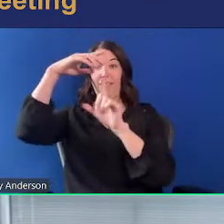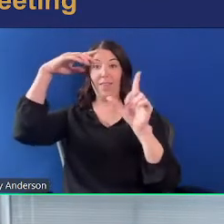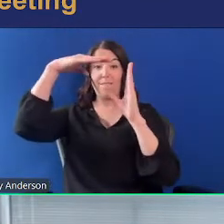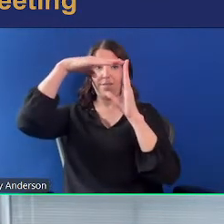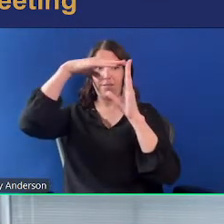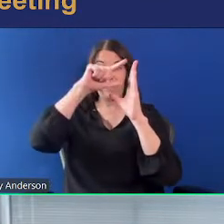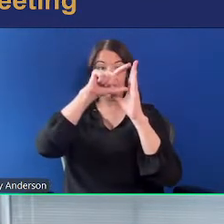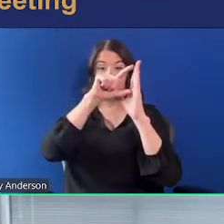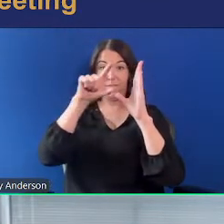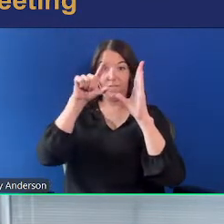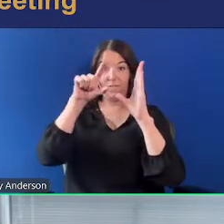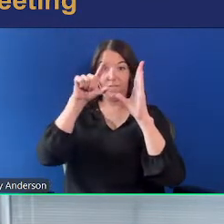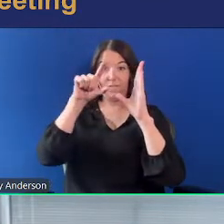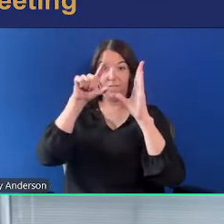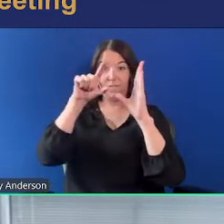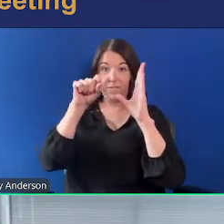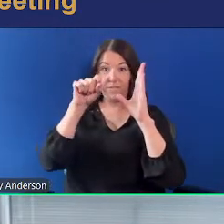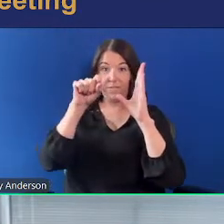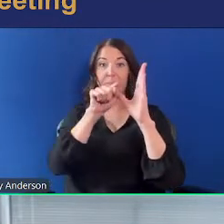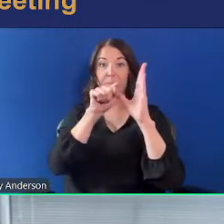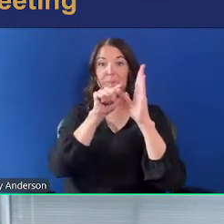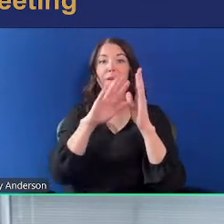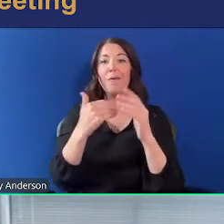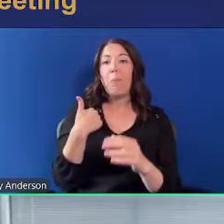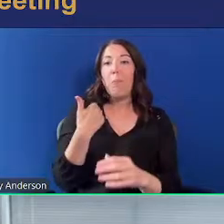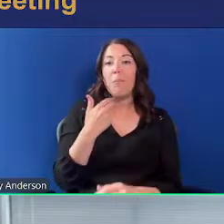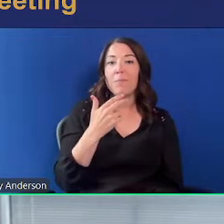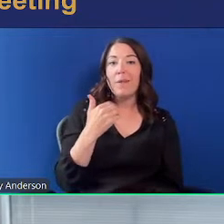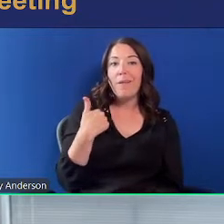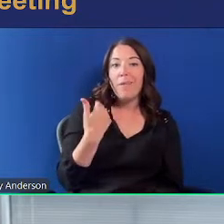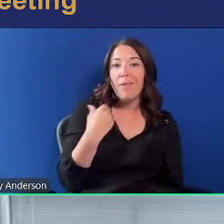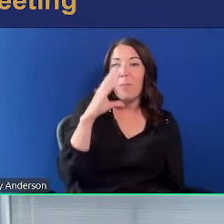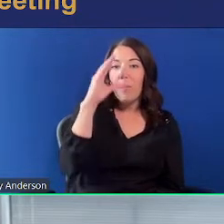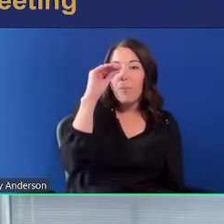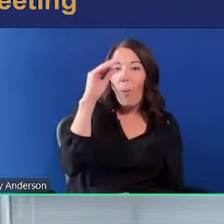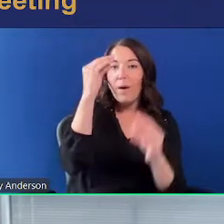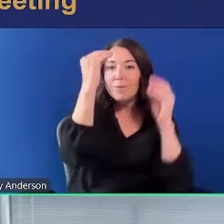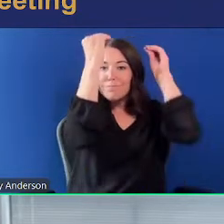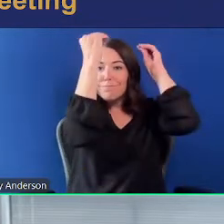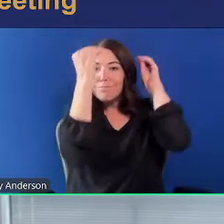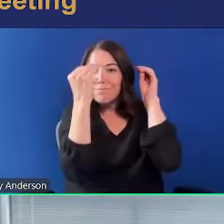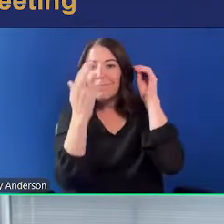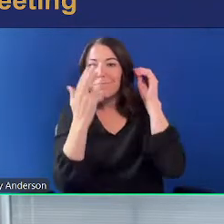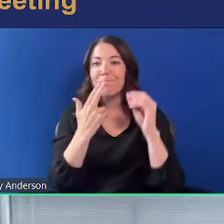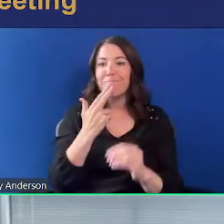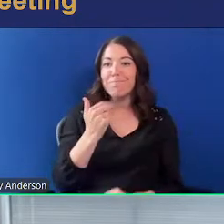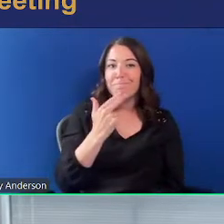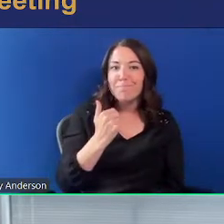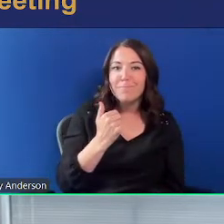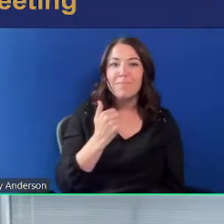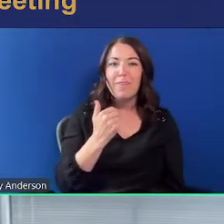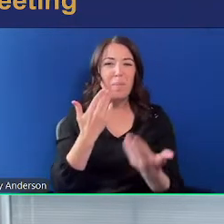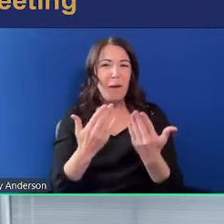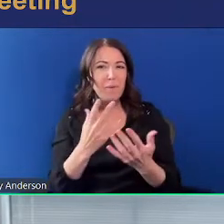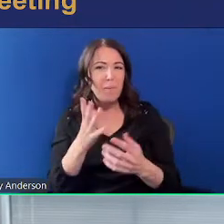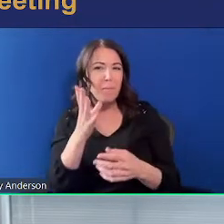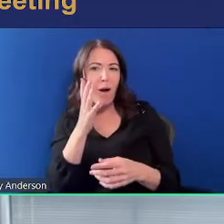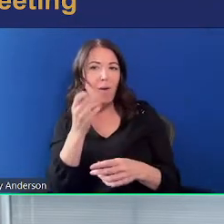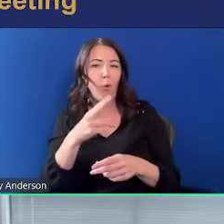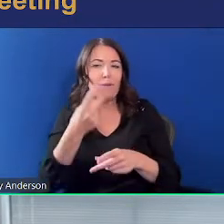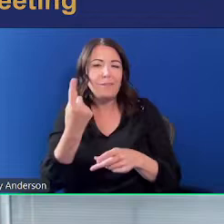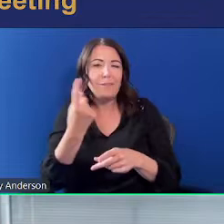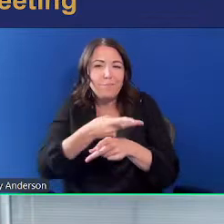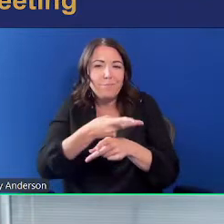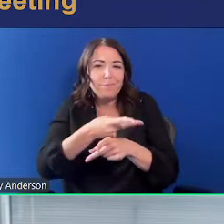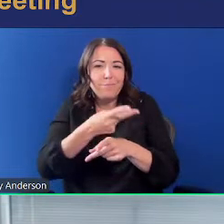array, we have a little guy wearing the cutest little cap. And it looks like maybe his mother, but a caregiver working